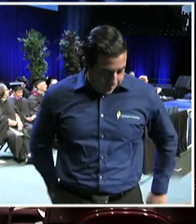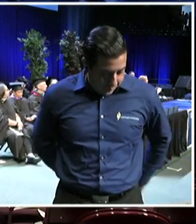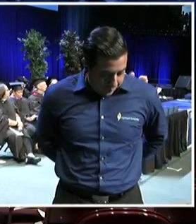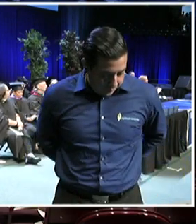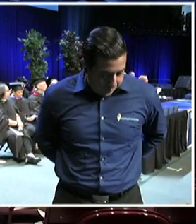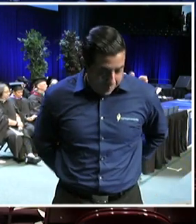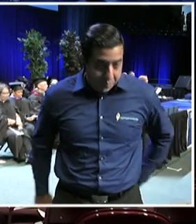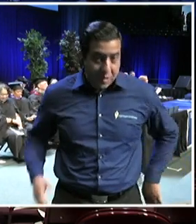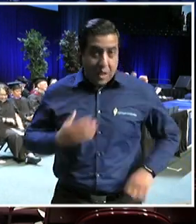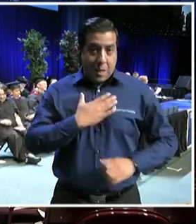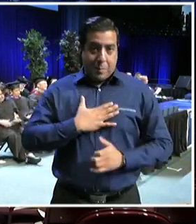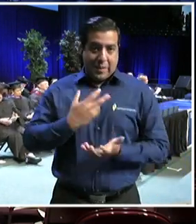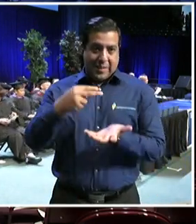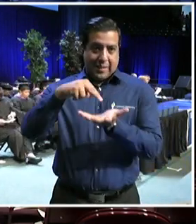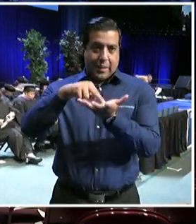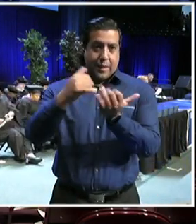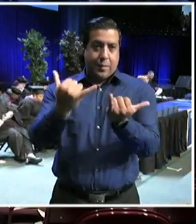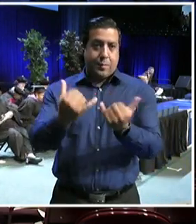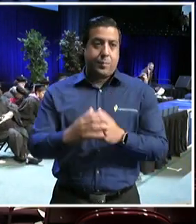Please stand.